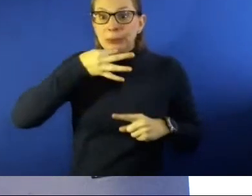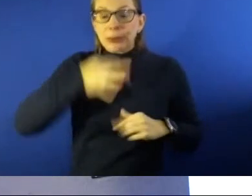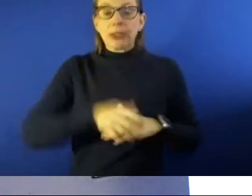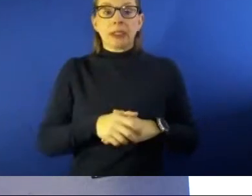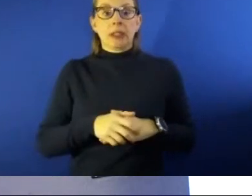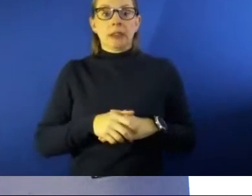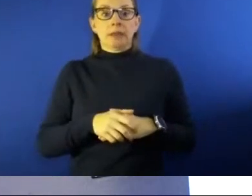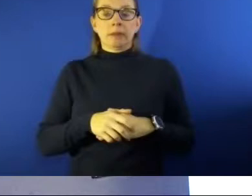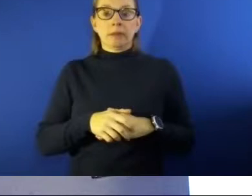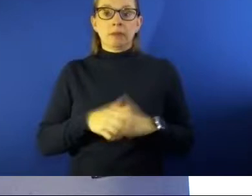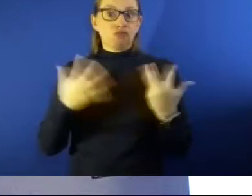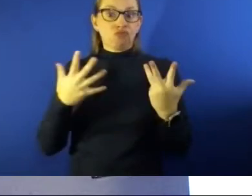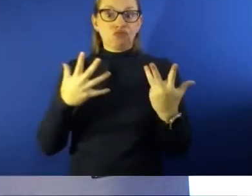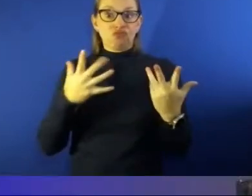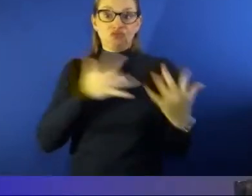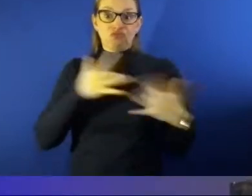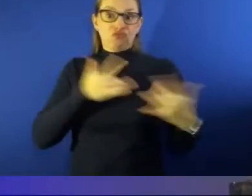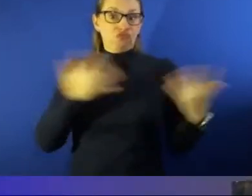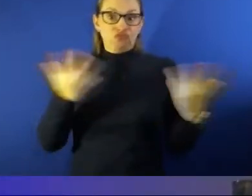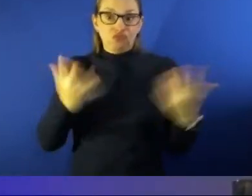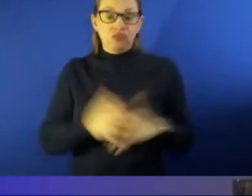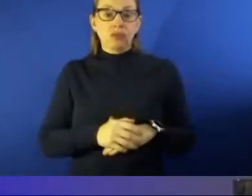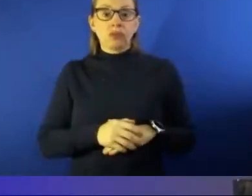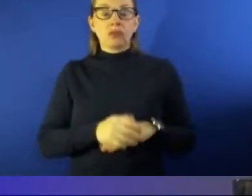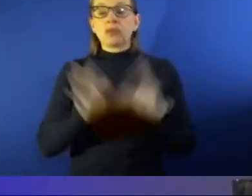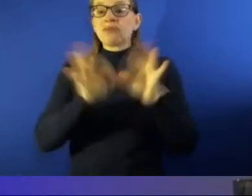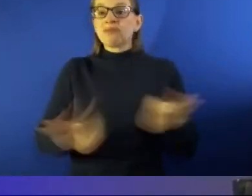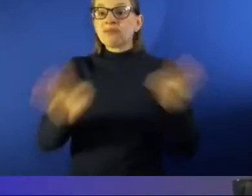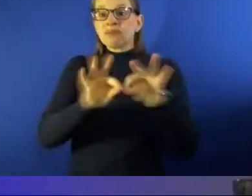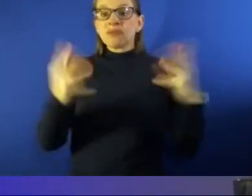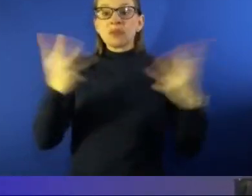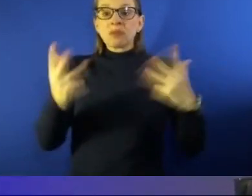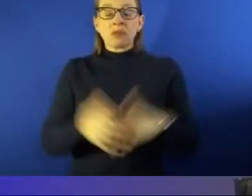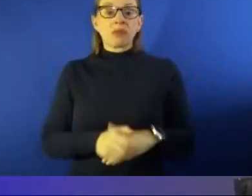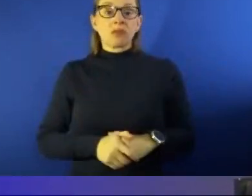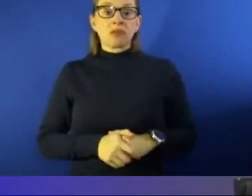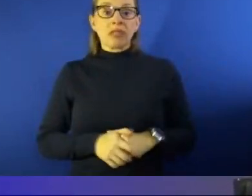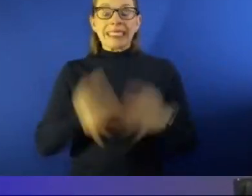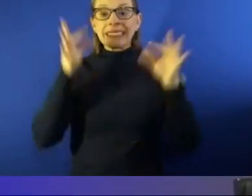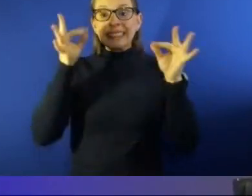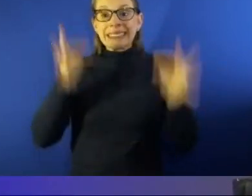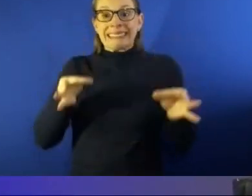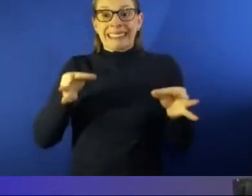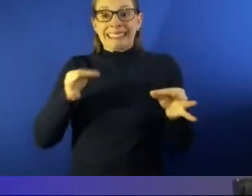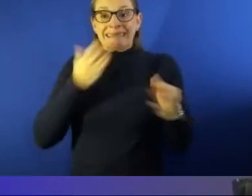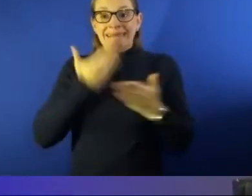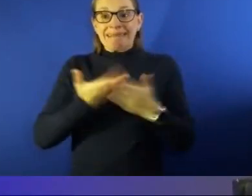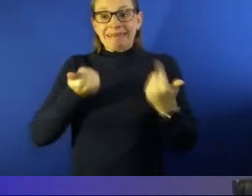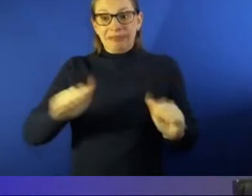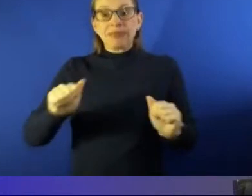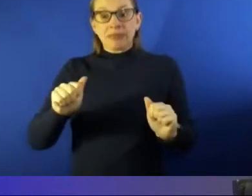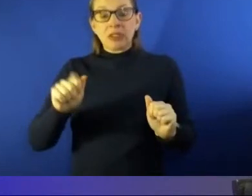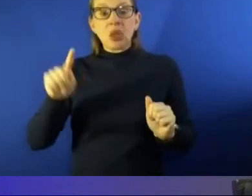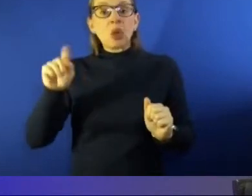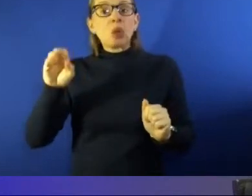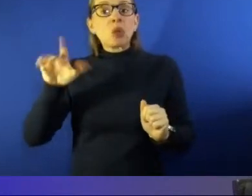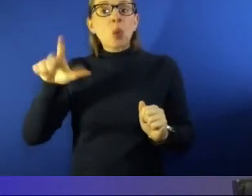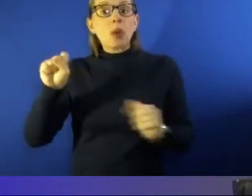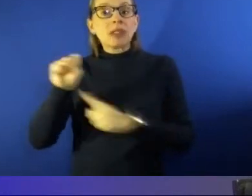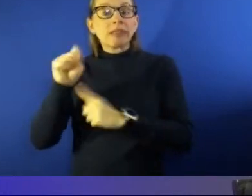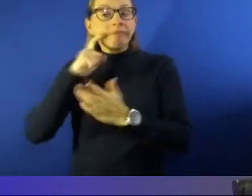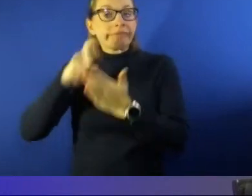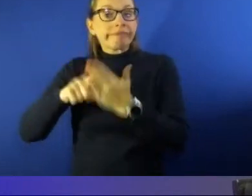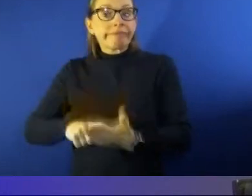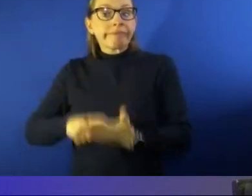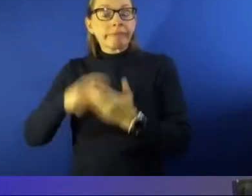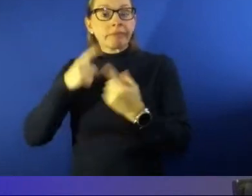about that? So I think the big thing here is to just try to make really good decisions. A lot of the tools that we've already identified that work in